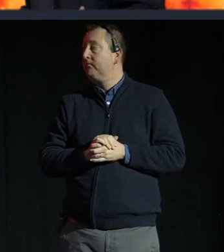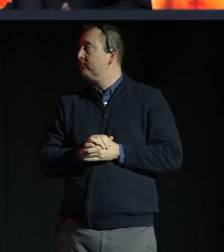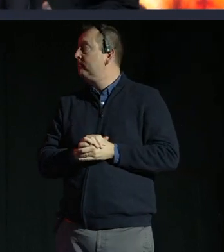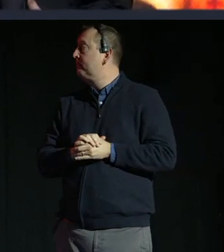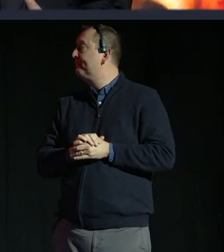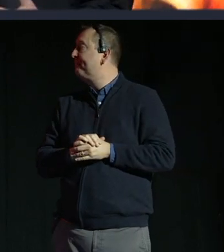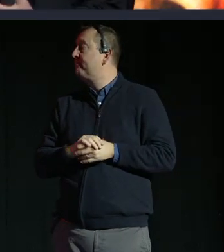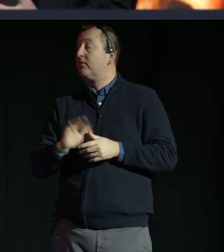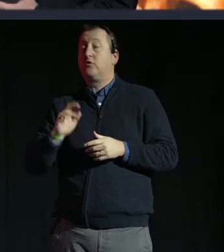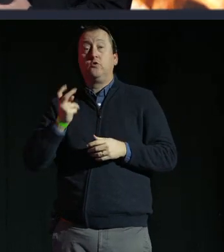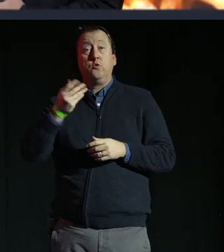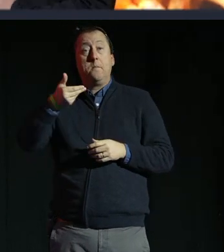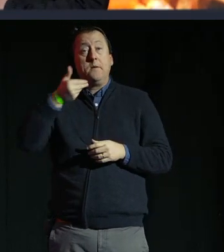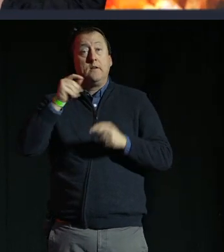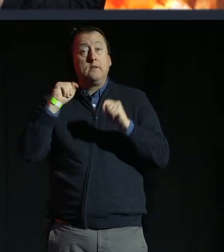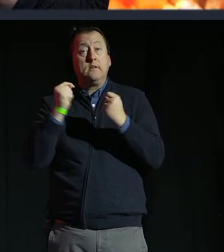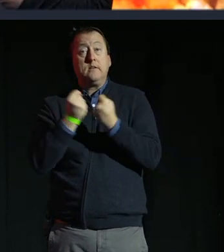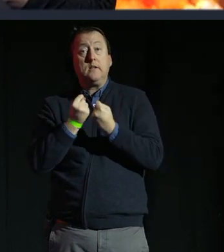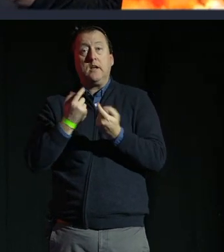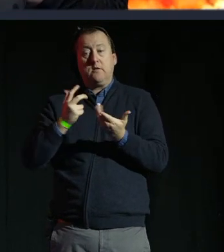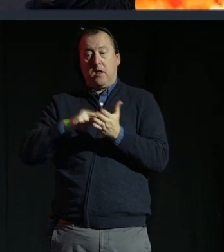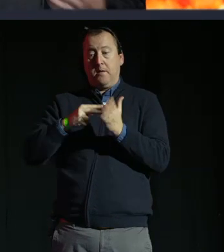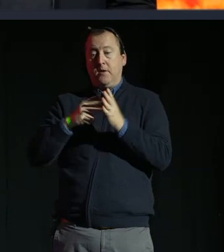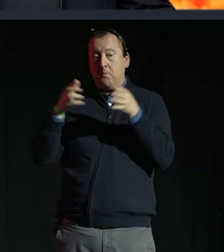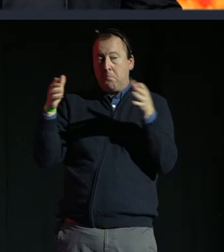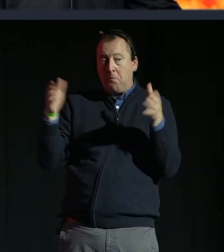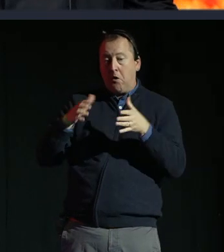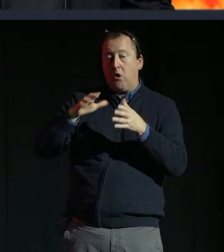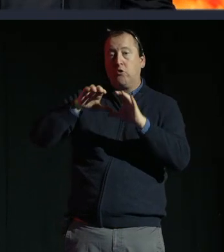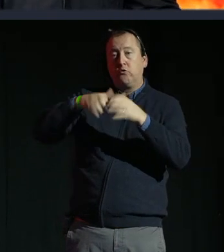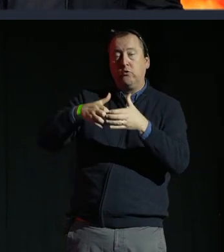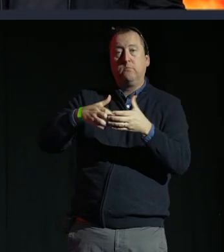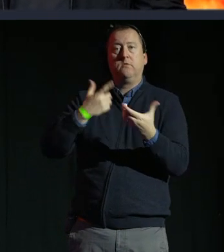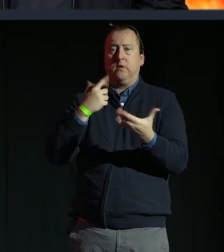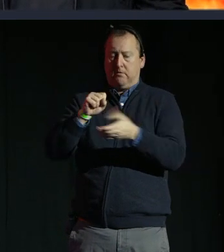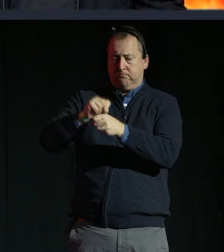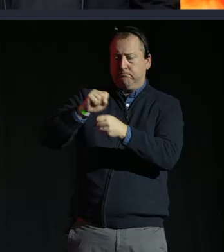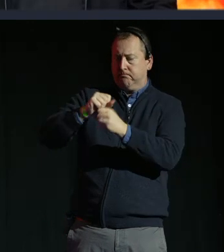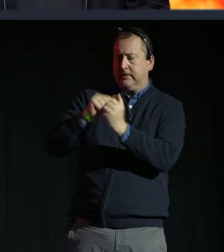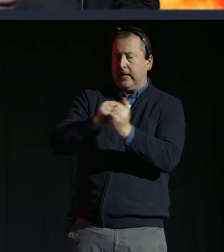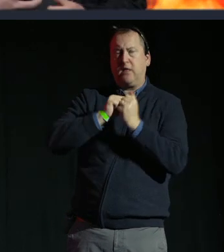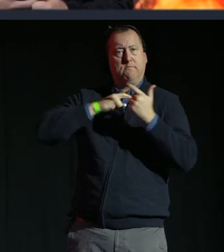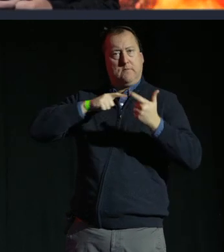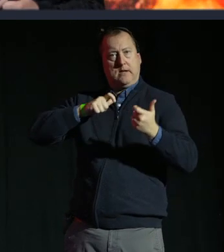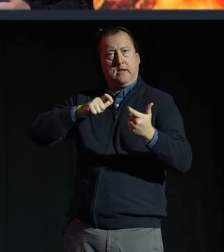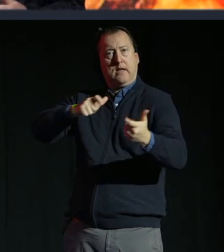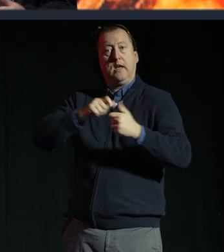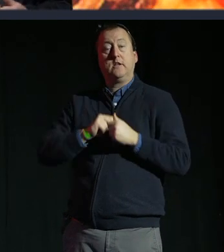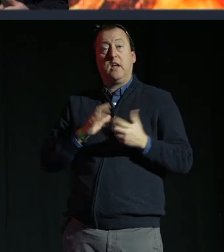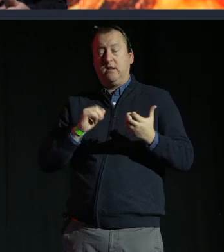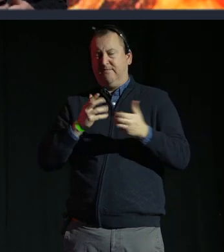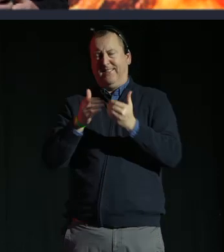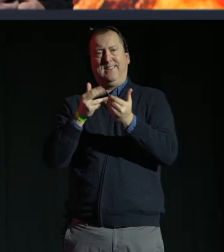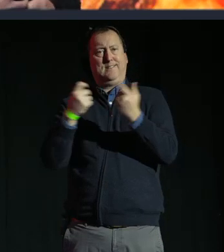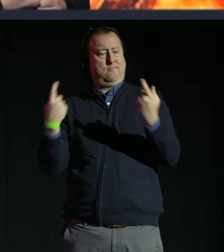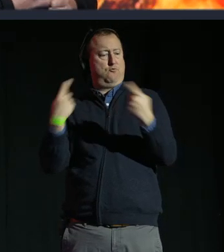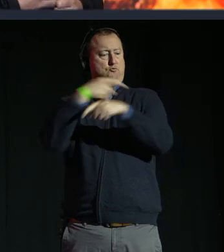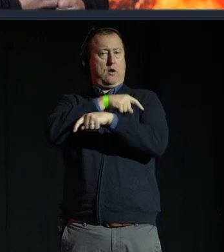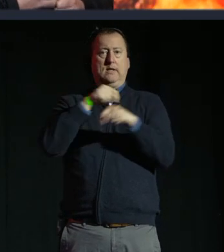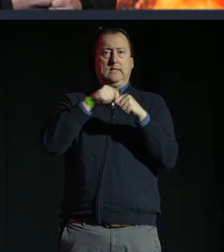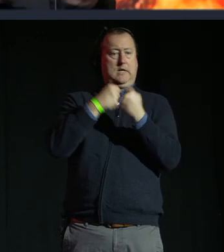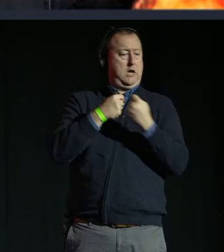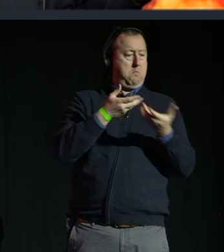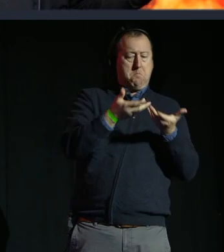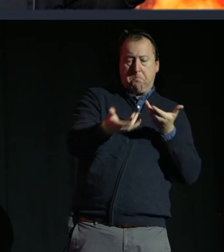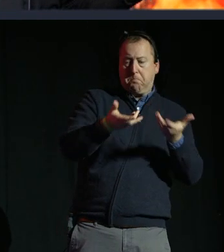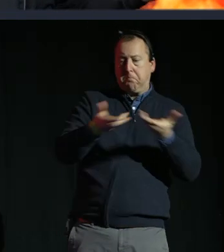Two-pizza teams empower small groups of humans to innovate at speed, and they allow cross-team collaboration to be governed